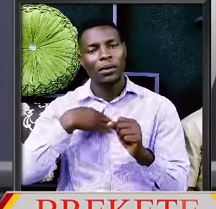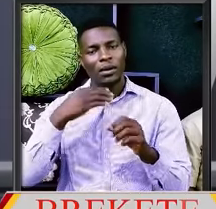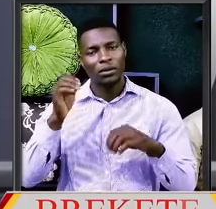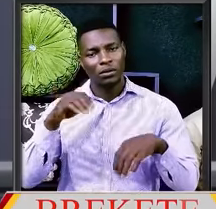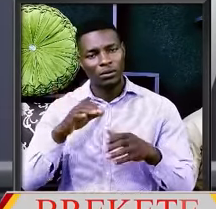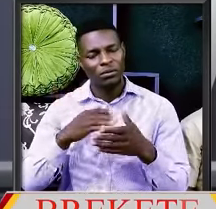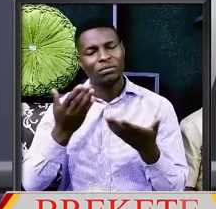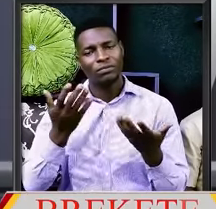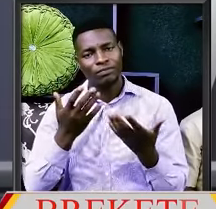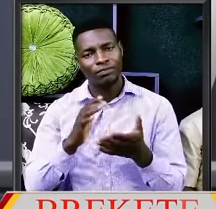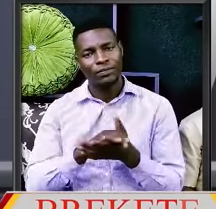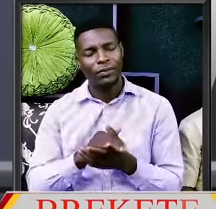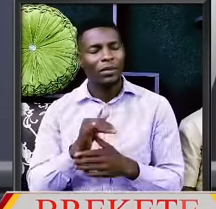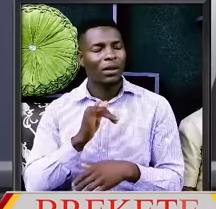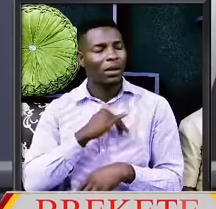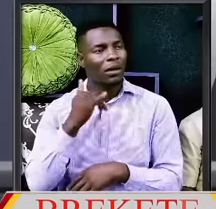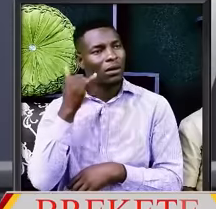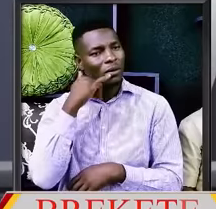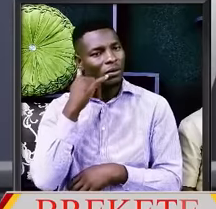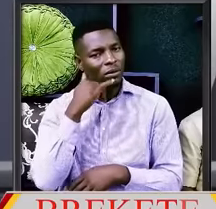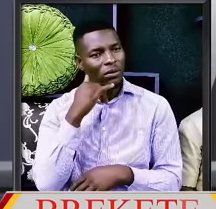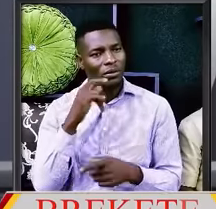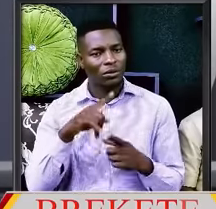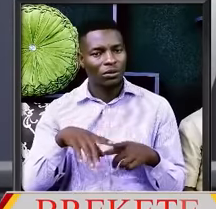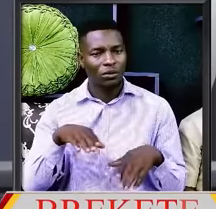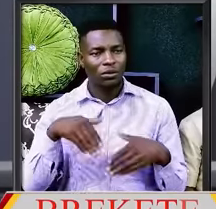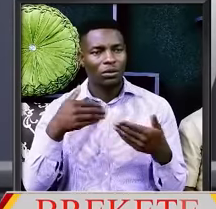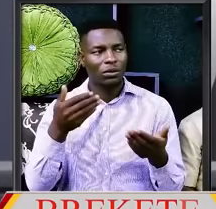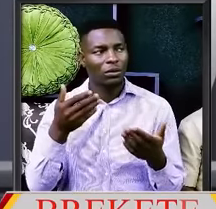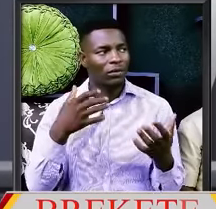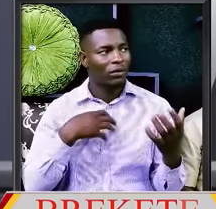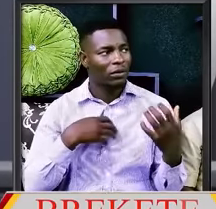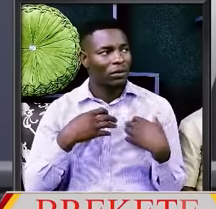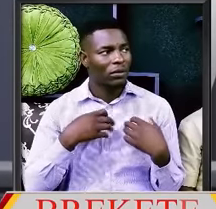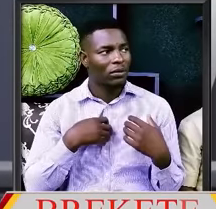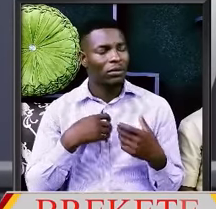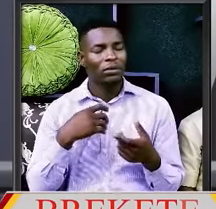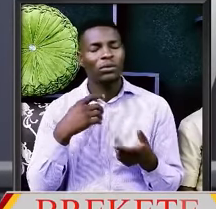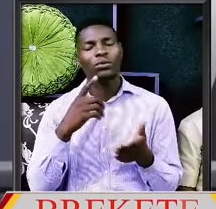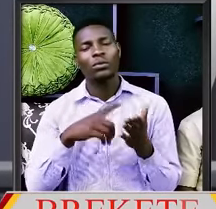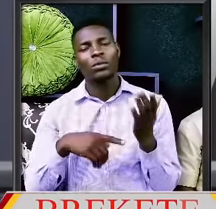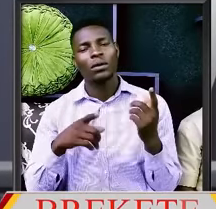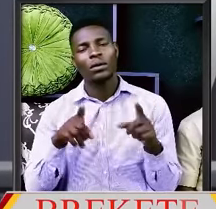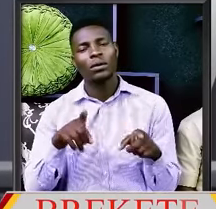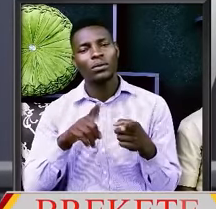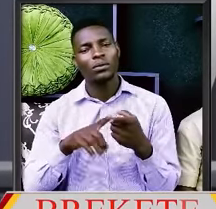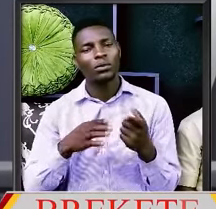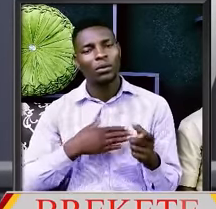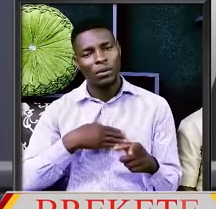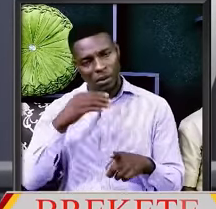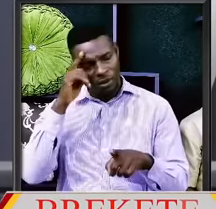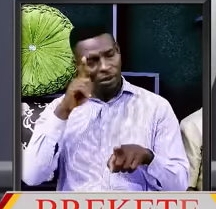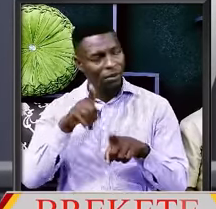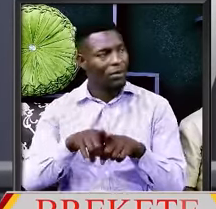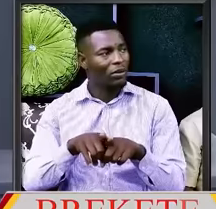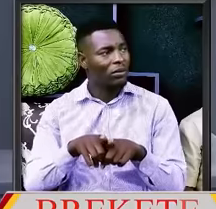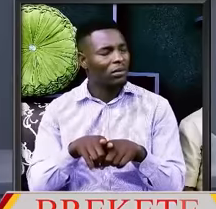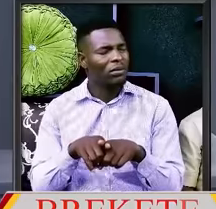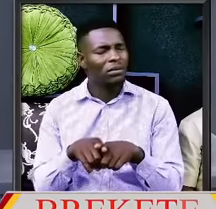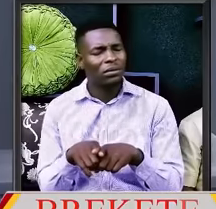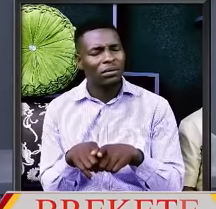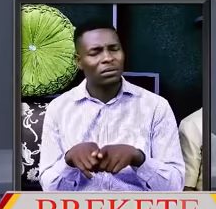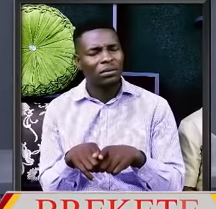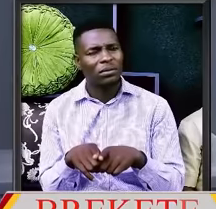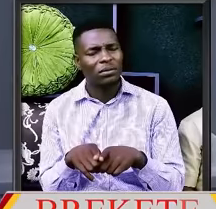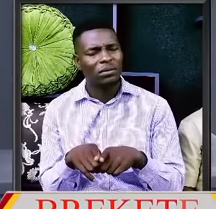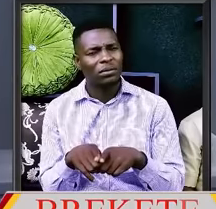ordinary, I dey call me to give complaints about what they happen to my brother. My brother dey prison. What did